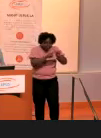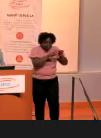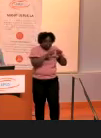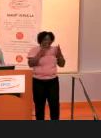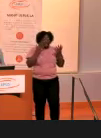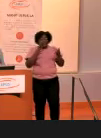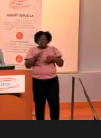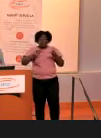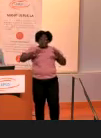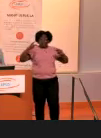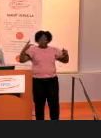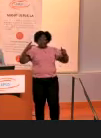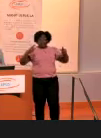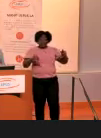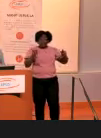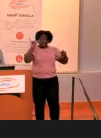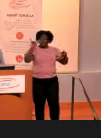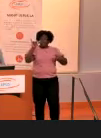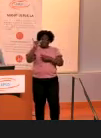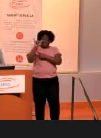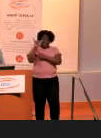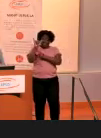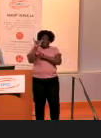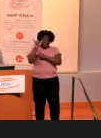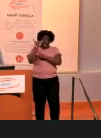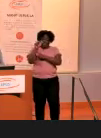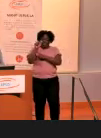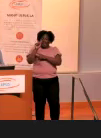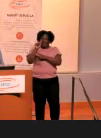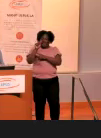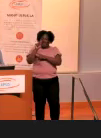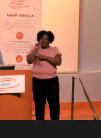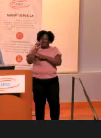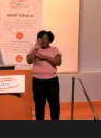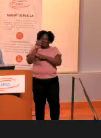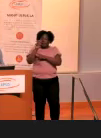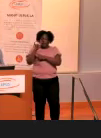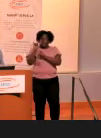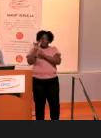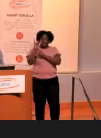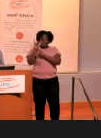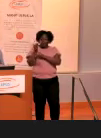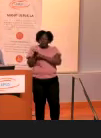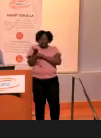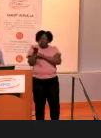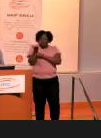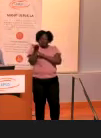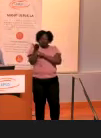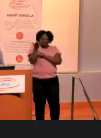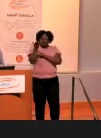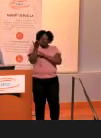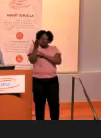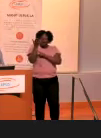So when the DNA antibodies are going up, that suggests your lupus is more active. And when the complement levels are